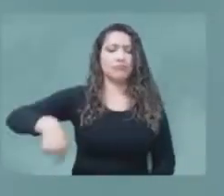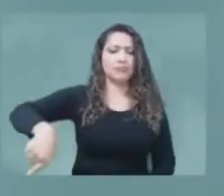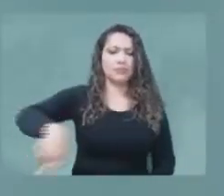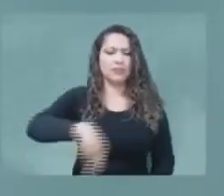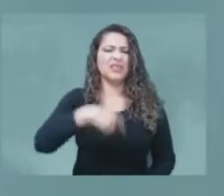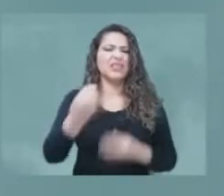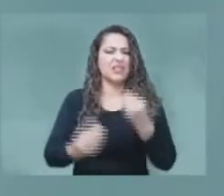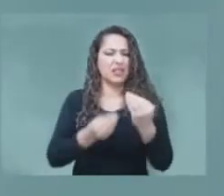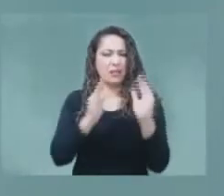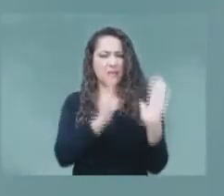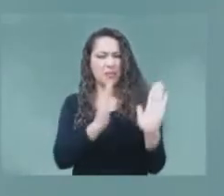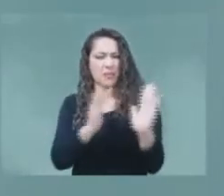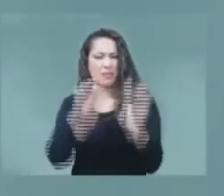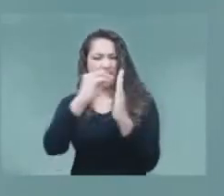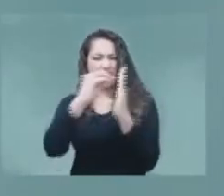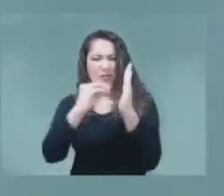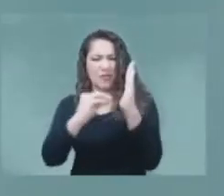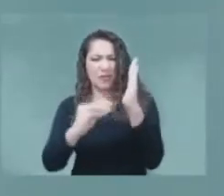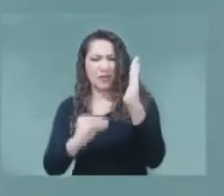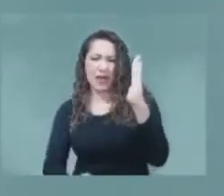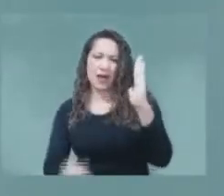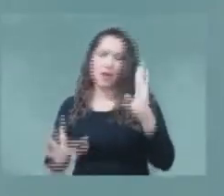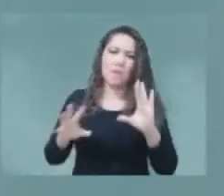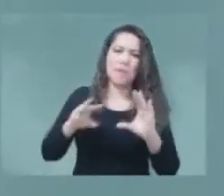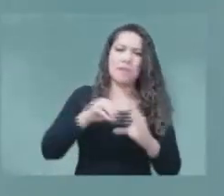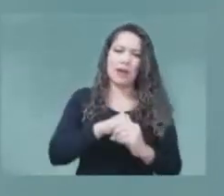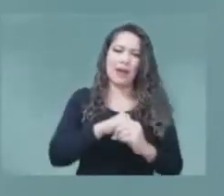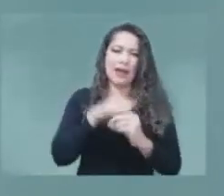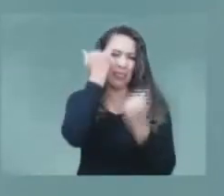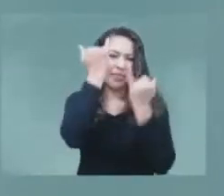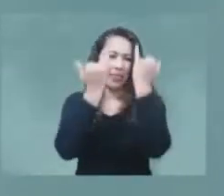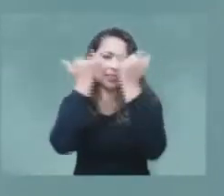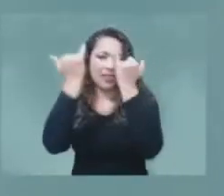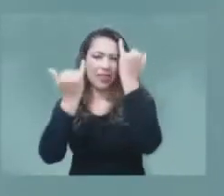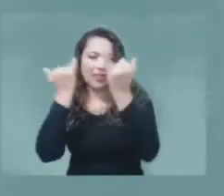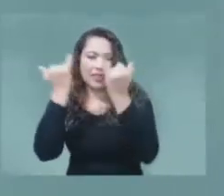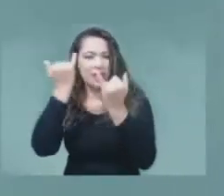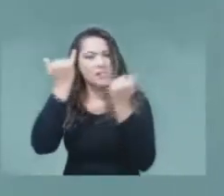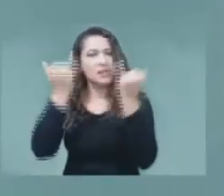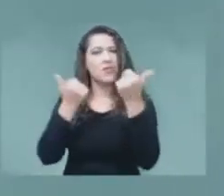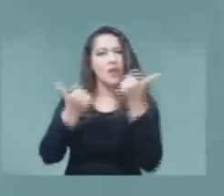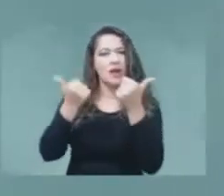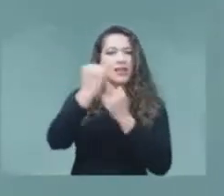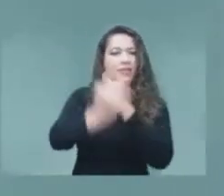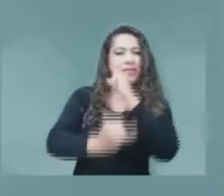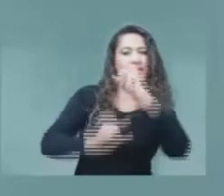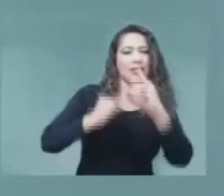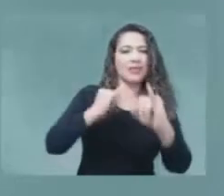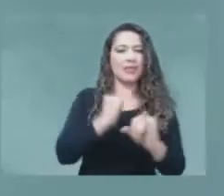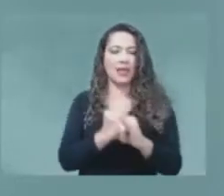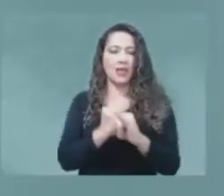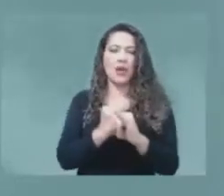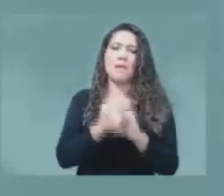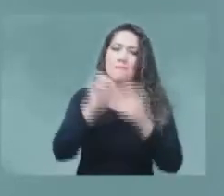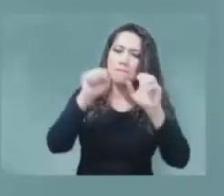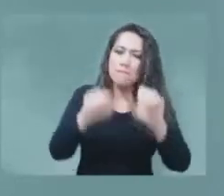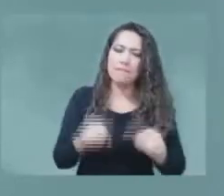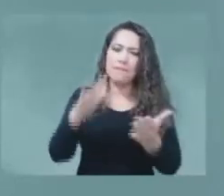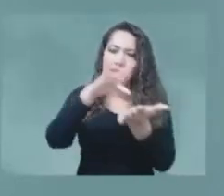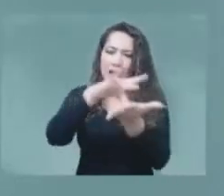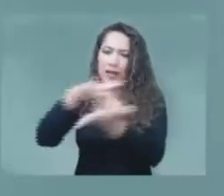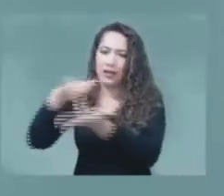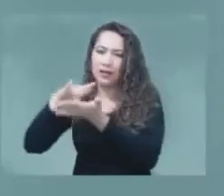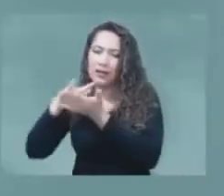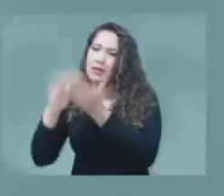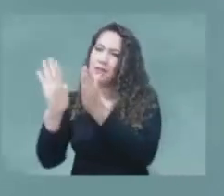you an agenda that will continue include international trends identified from our side, allowing the participants to get